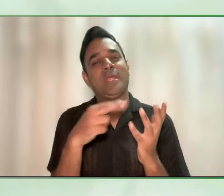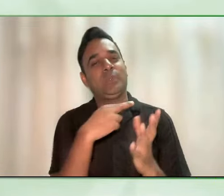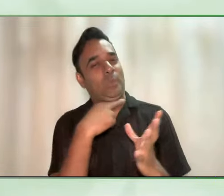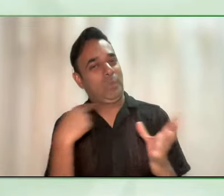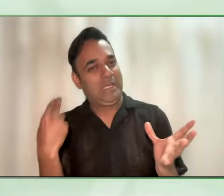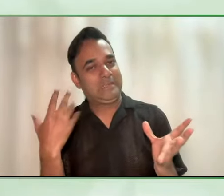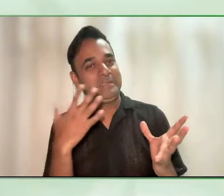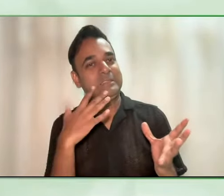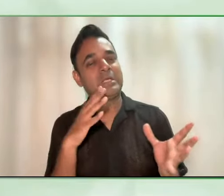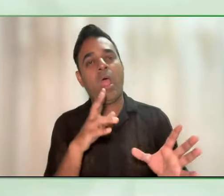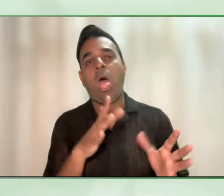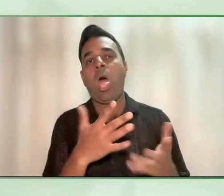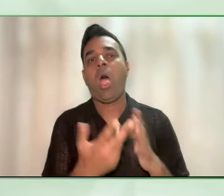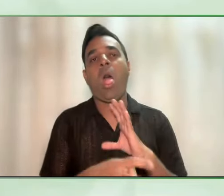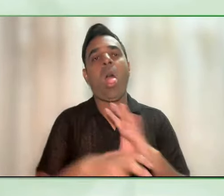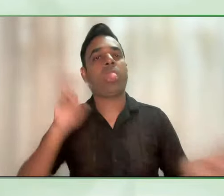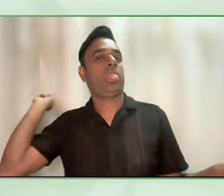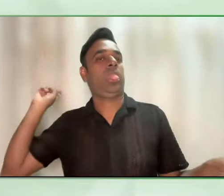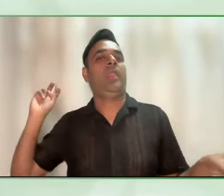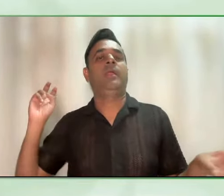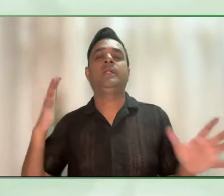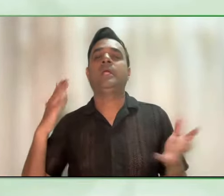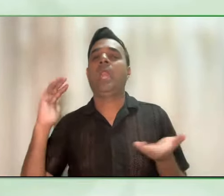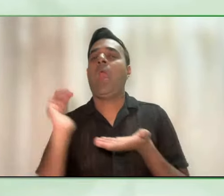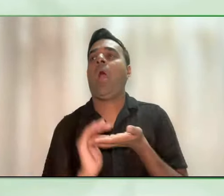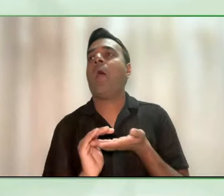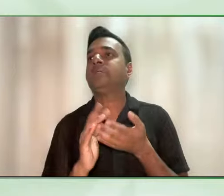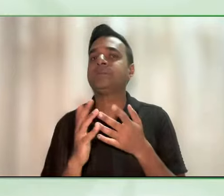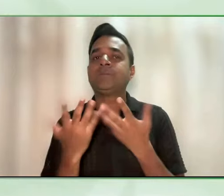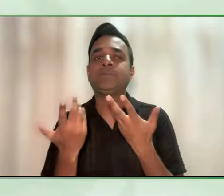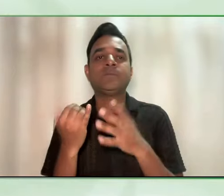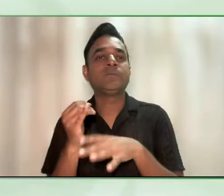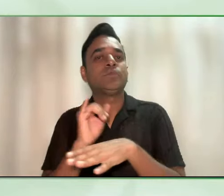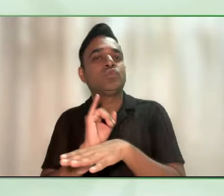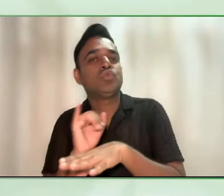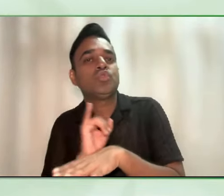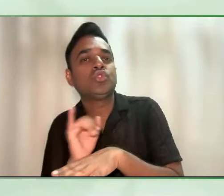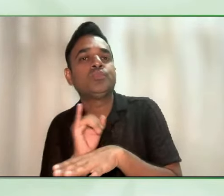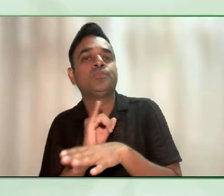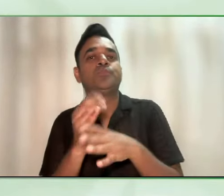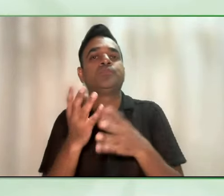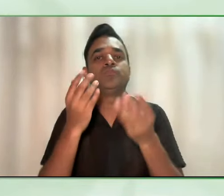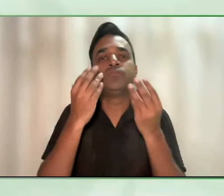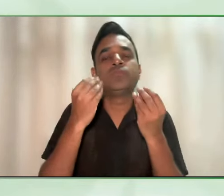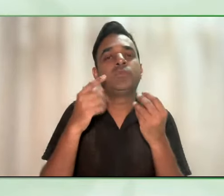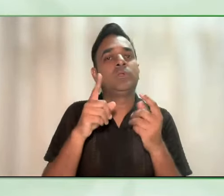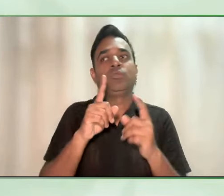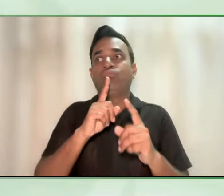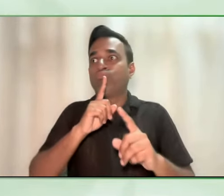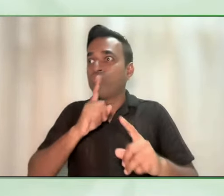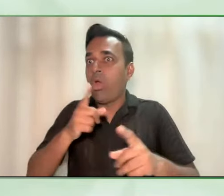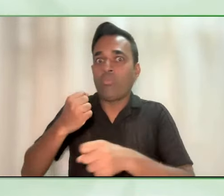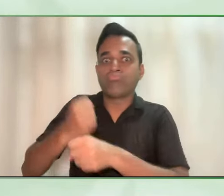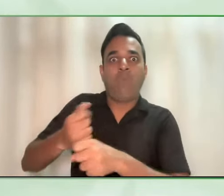and young people step by step to help them enter the open labor market. Thank